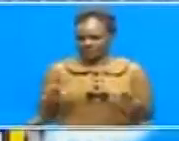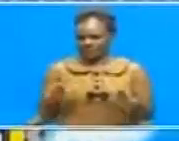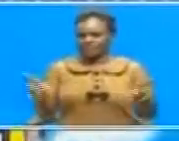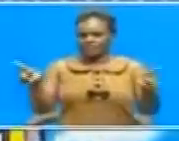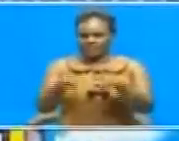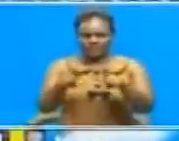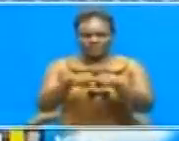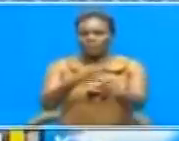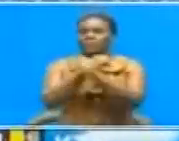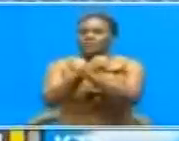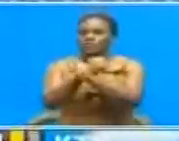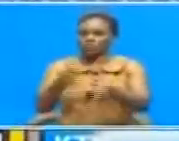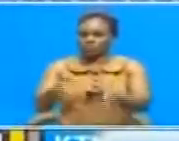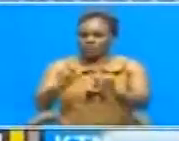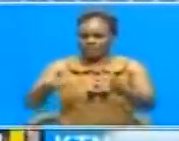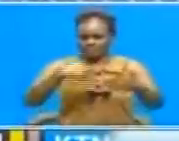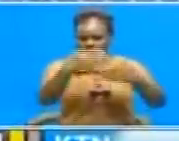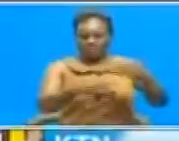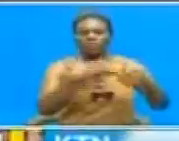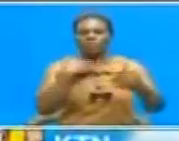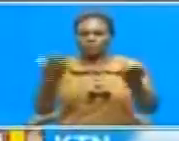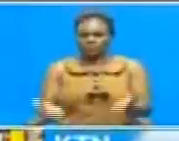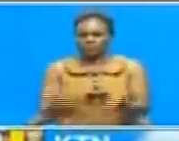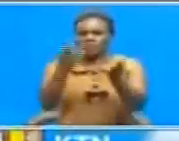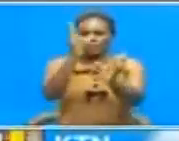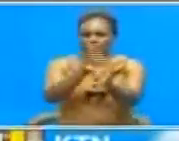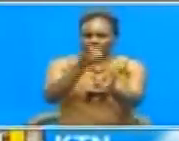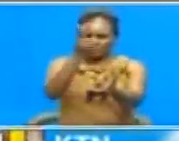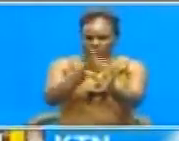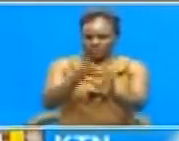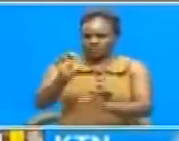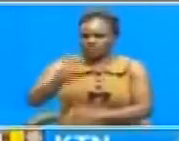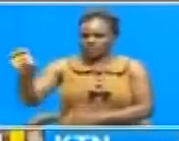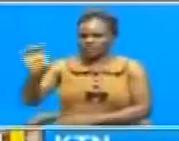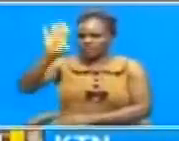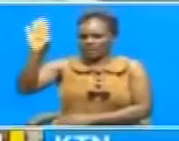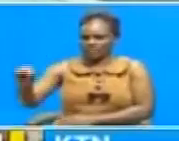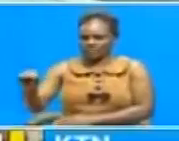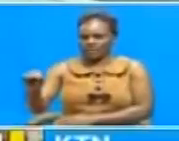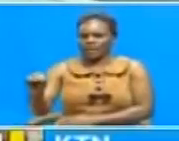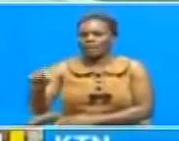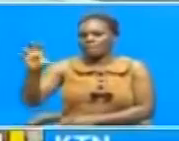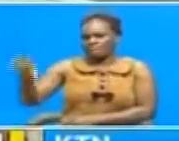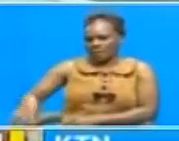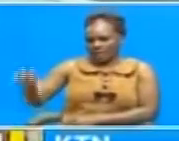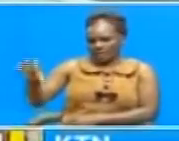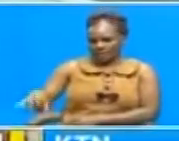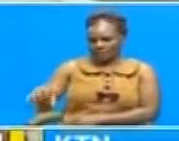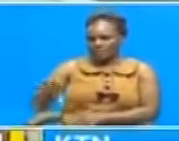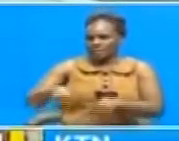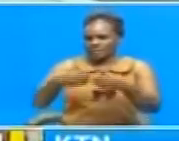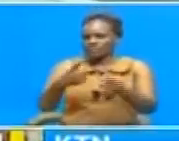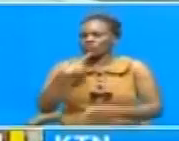the protectionist measures, the manufacturers now want to improve their participation in the East African Community market. The market offers them